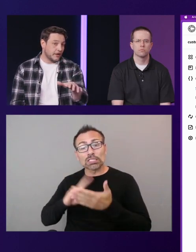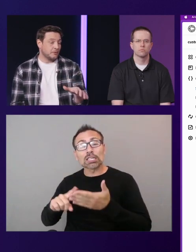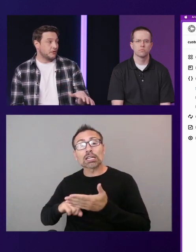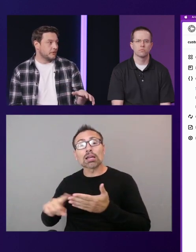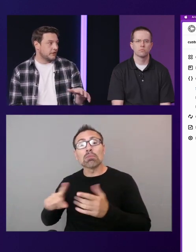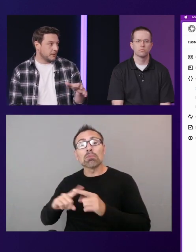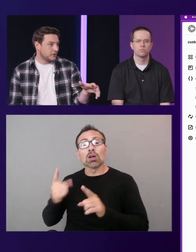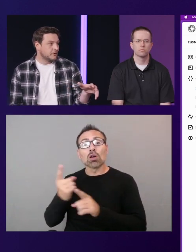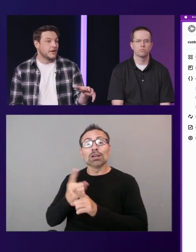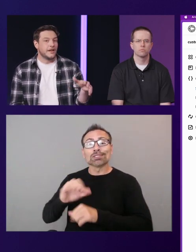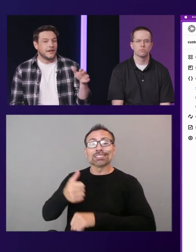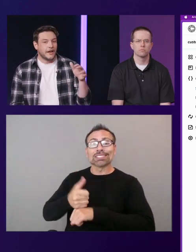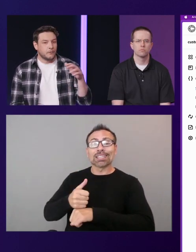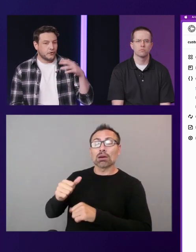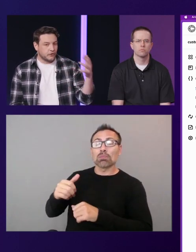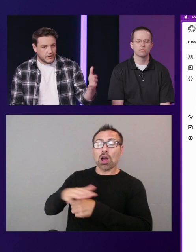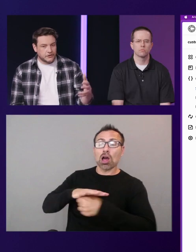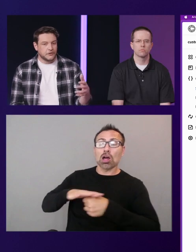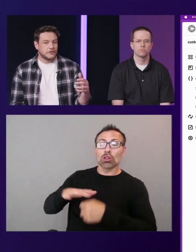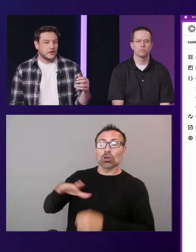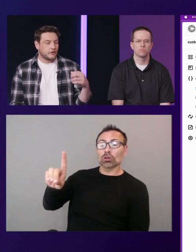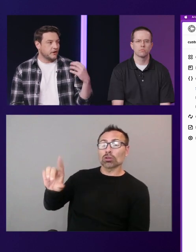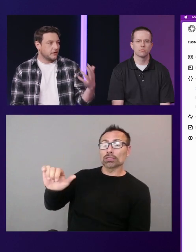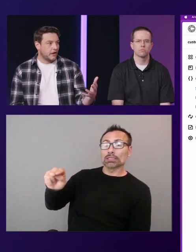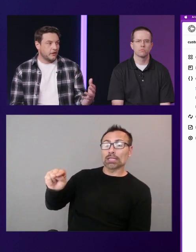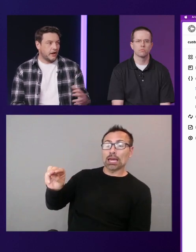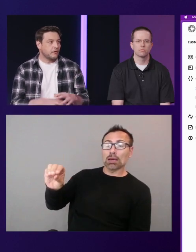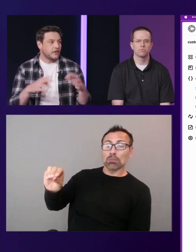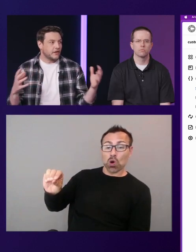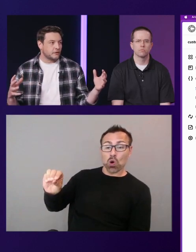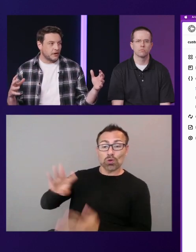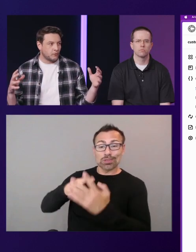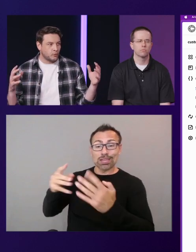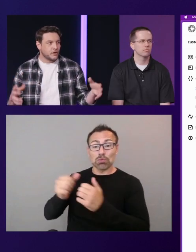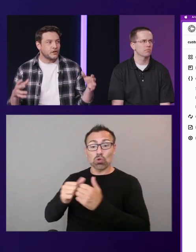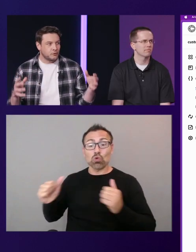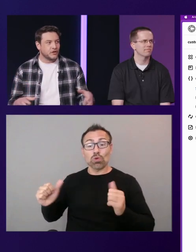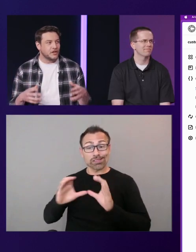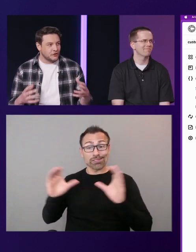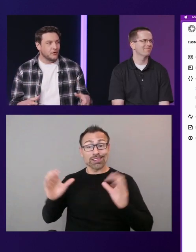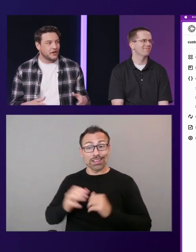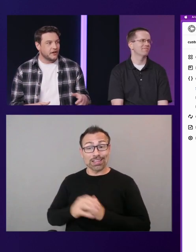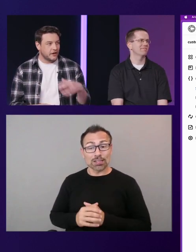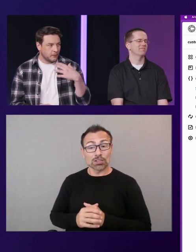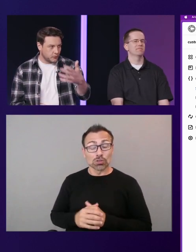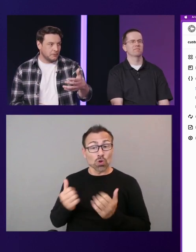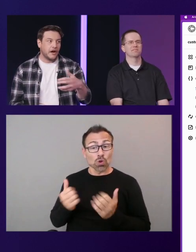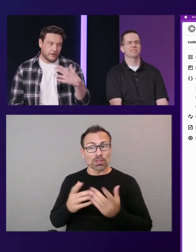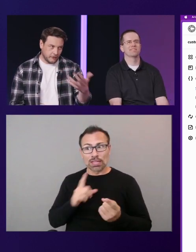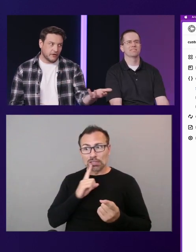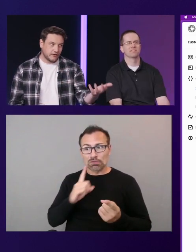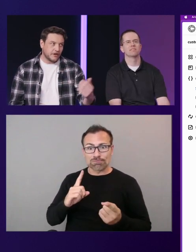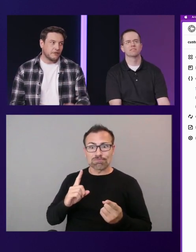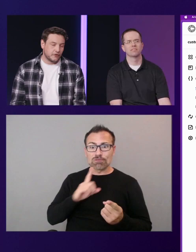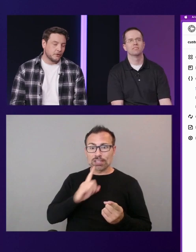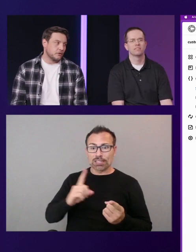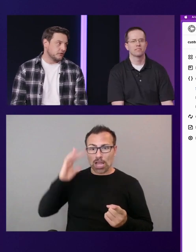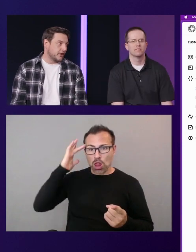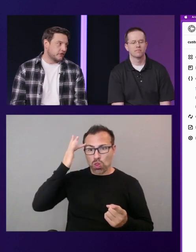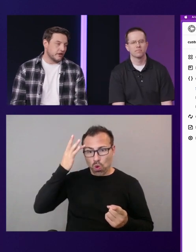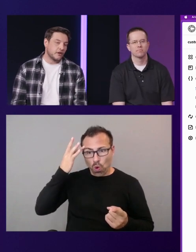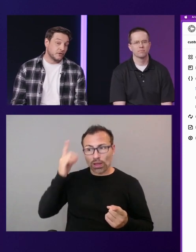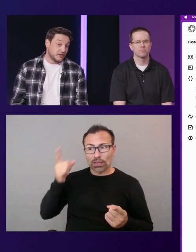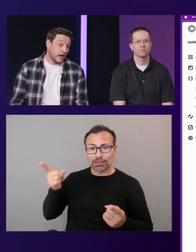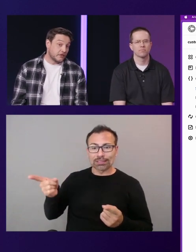local Dynamo table Oh, yeah. with credentials. It's creating like everything that's got like some mocks really, there. really annoying. It comes with mocks and everything set up for local